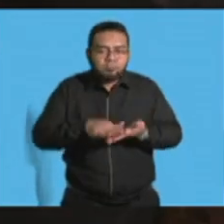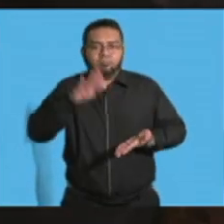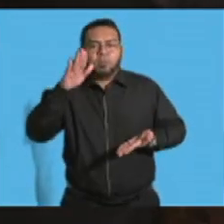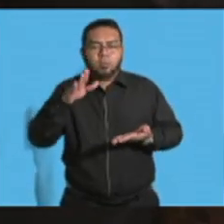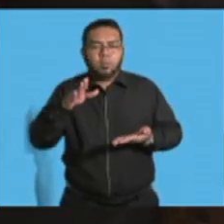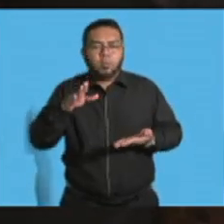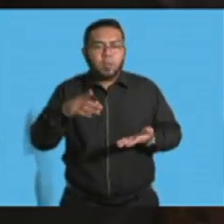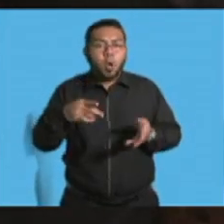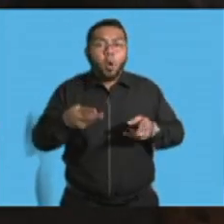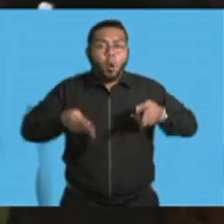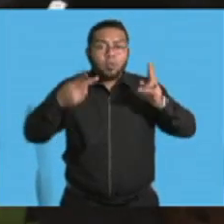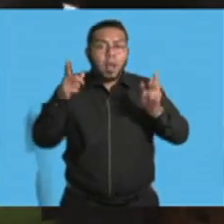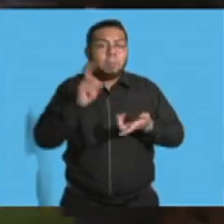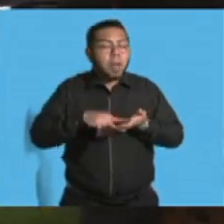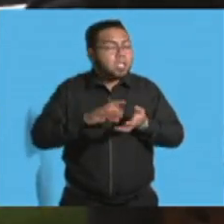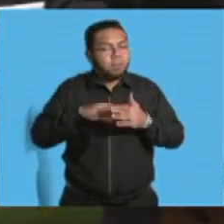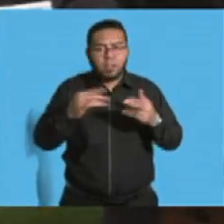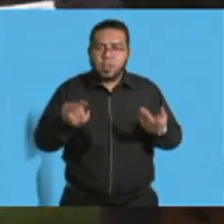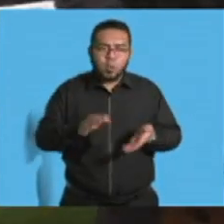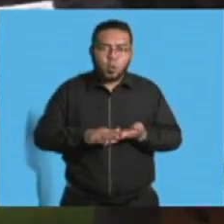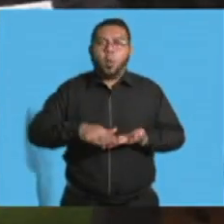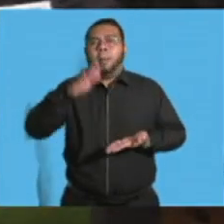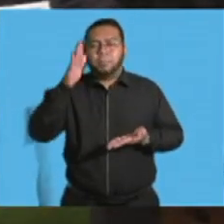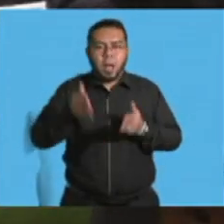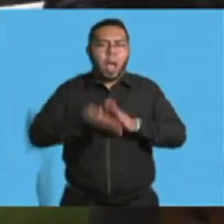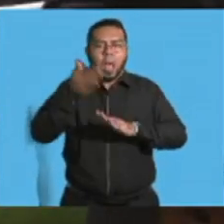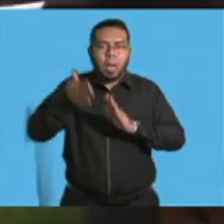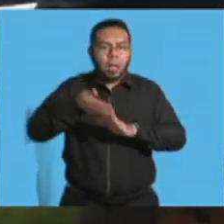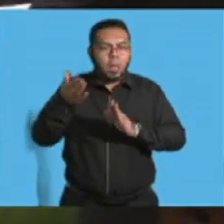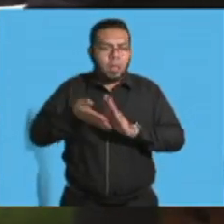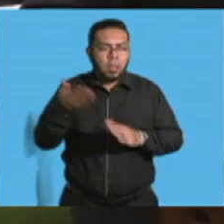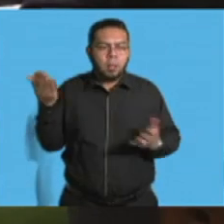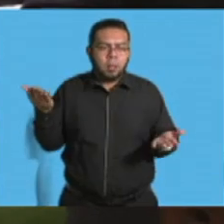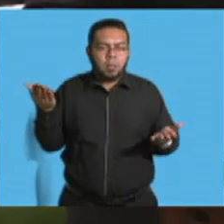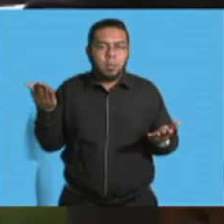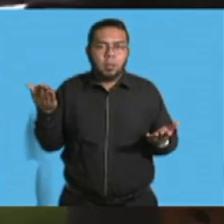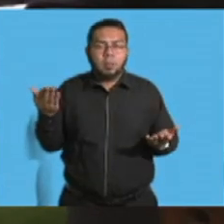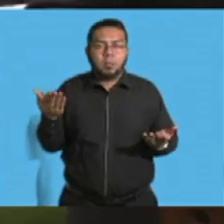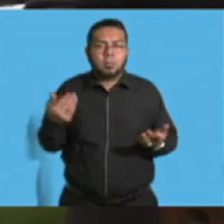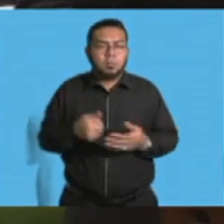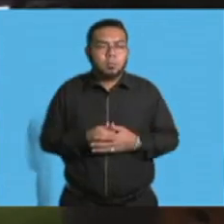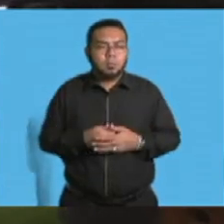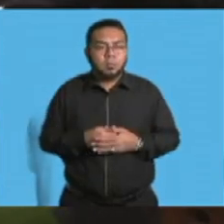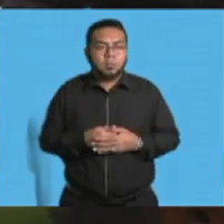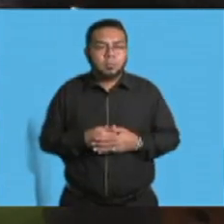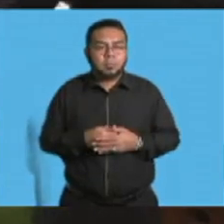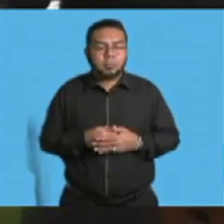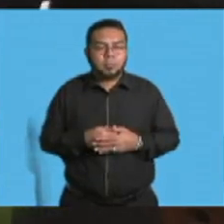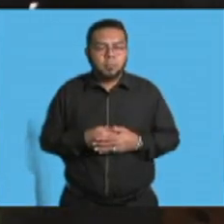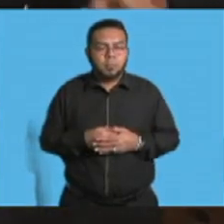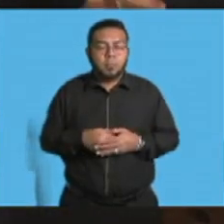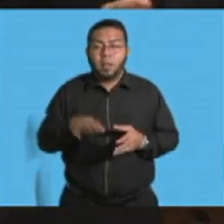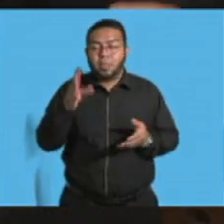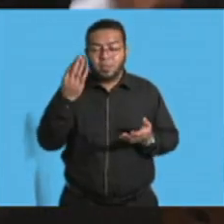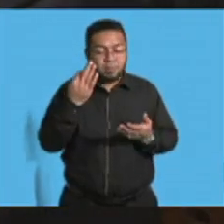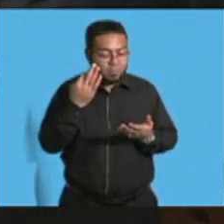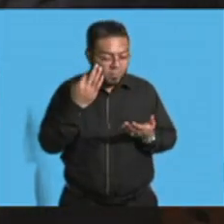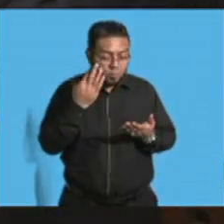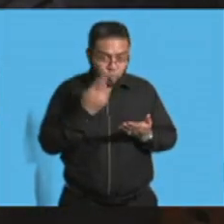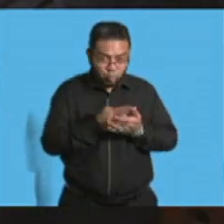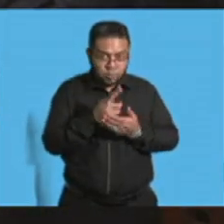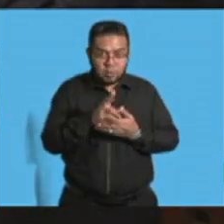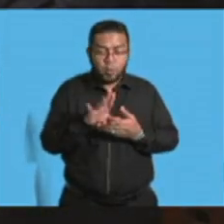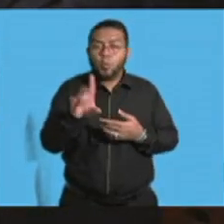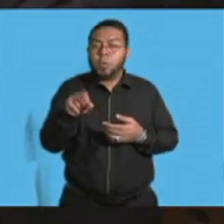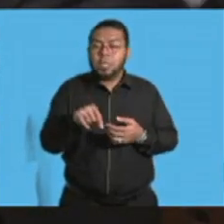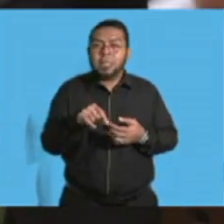up. Are we going to then price ourselves out of the tourism market? Madam Speaker, the fact of the matter is we need to